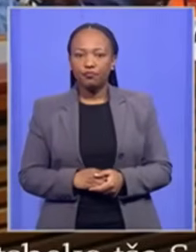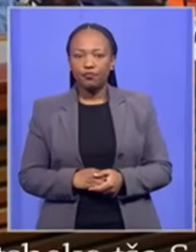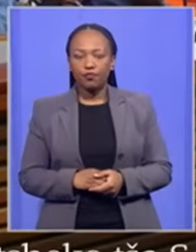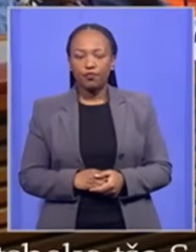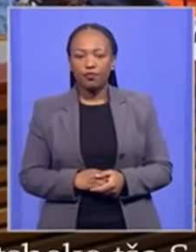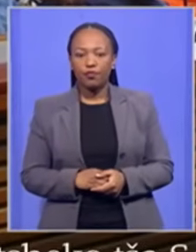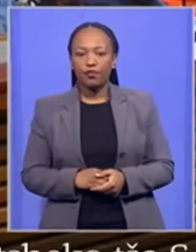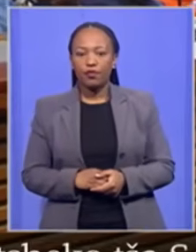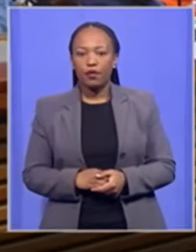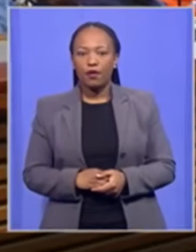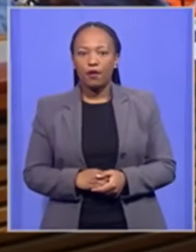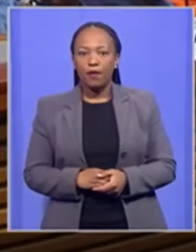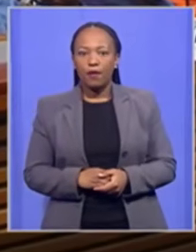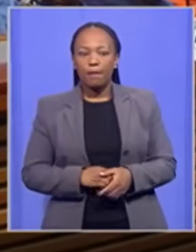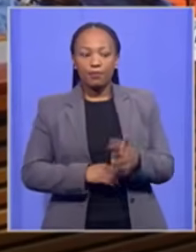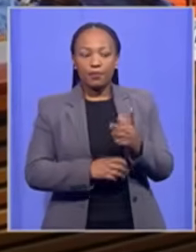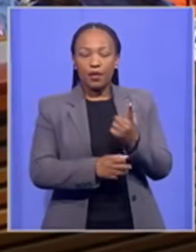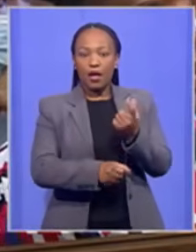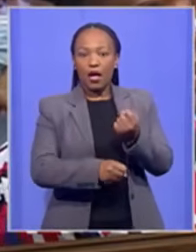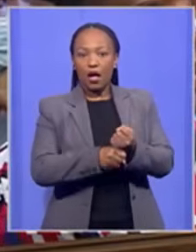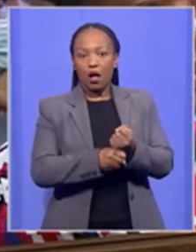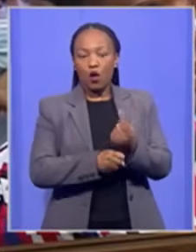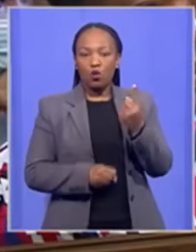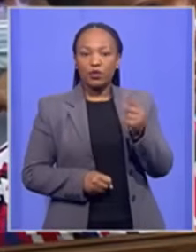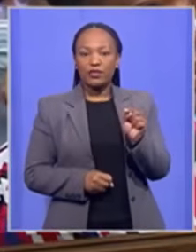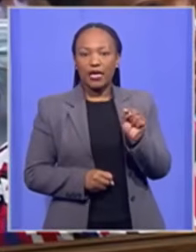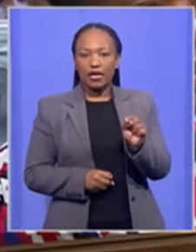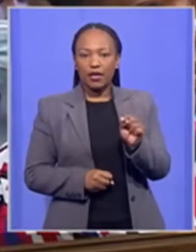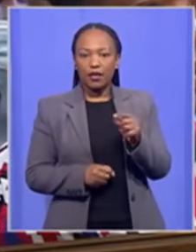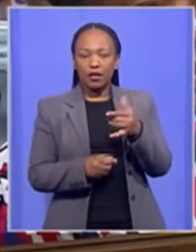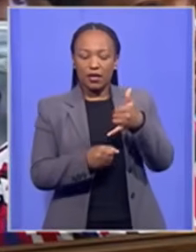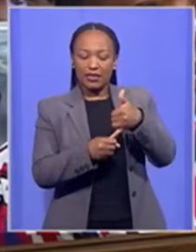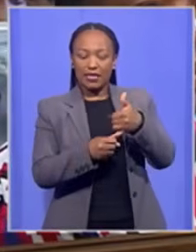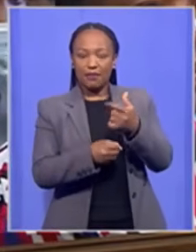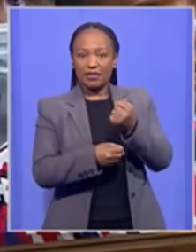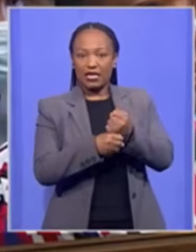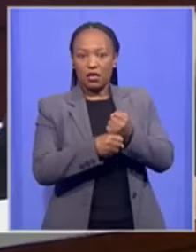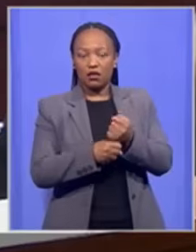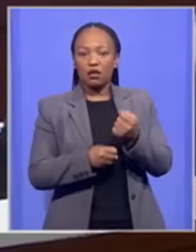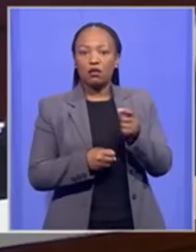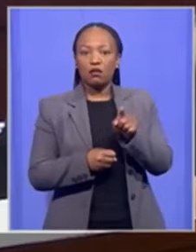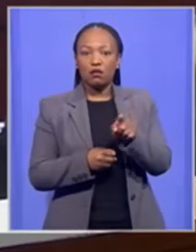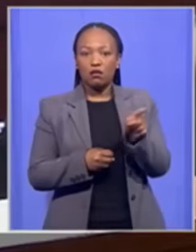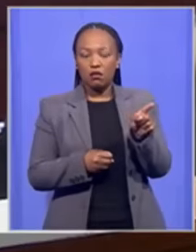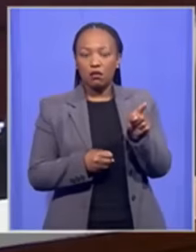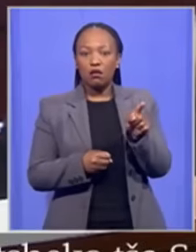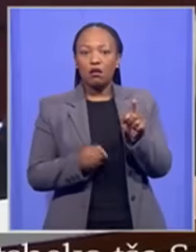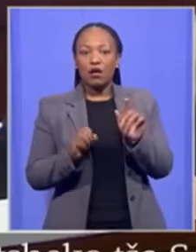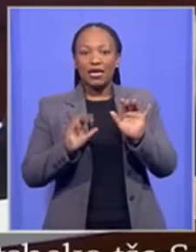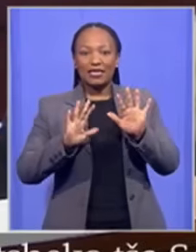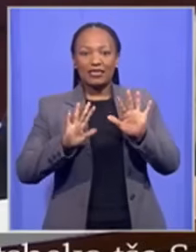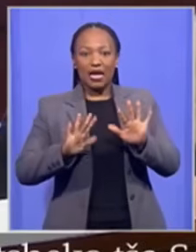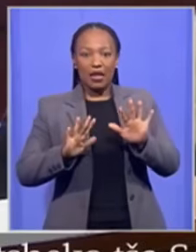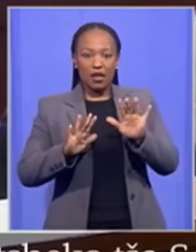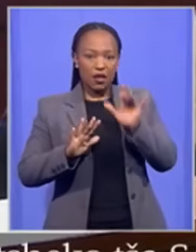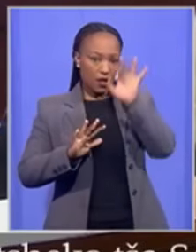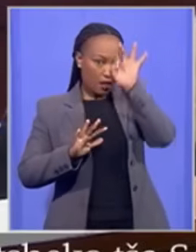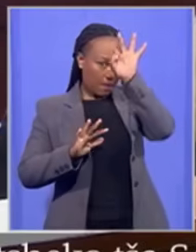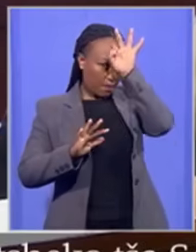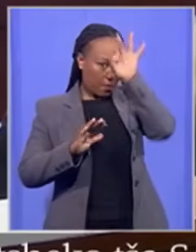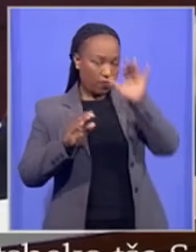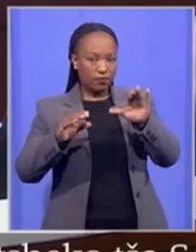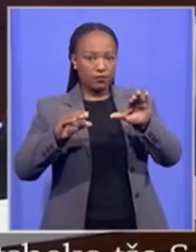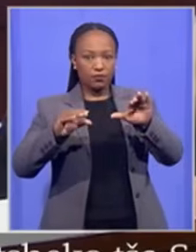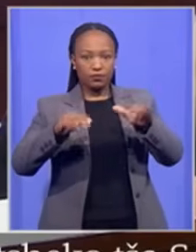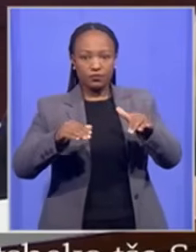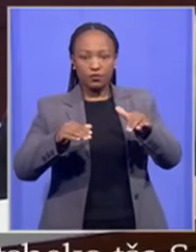Ka Gauteng kgorotsheko ya magistrata wa Germiston ga se a ganetša balatofatša ba lesome ba maphodisa a Ekurhuleni ka peili